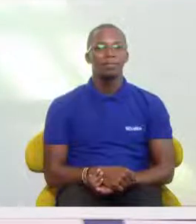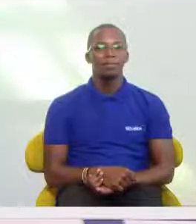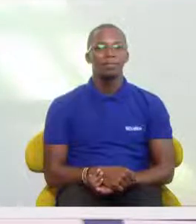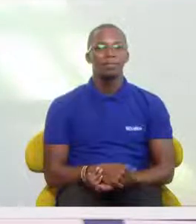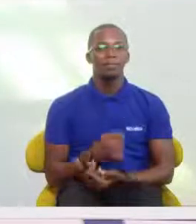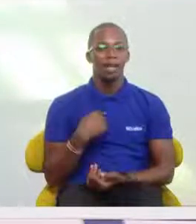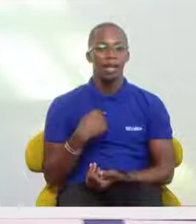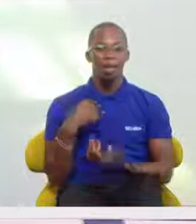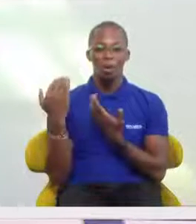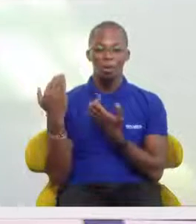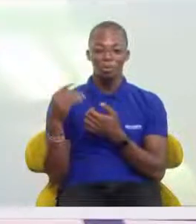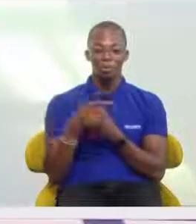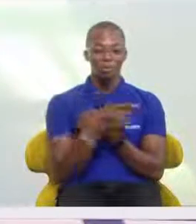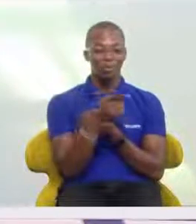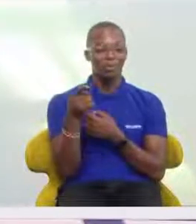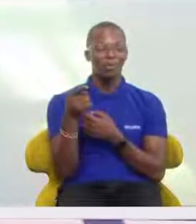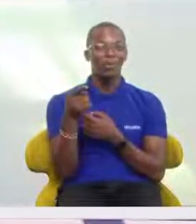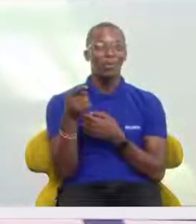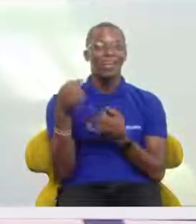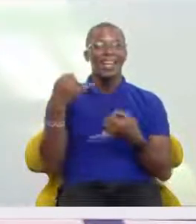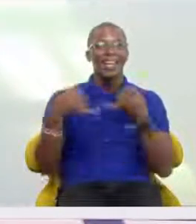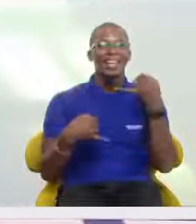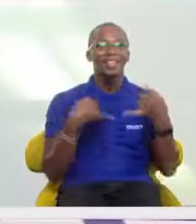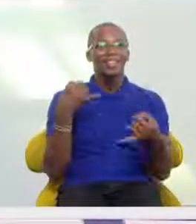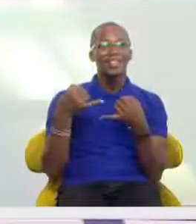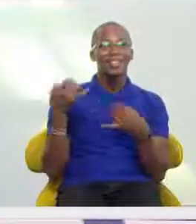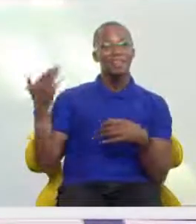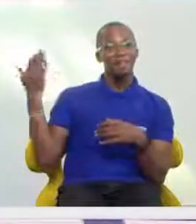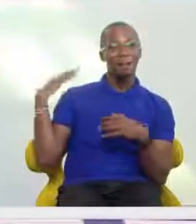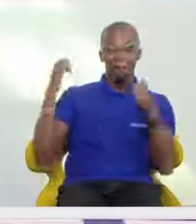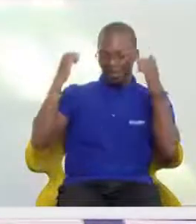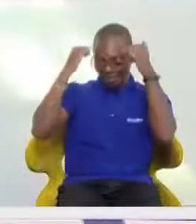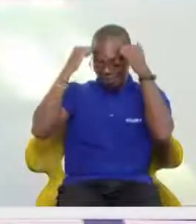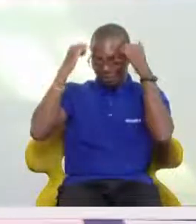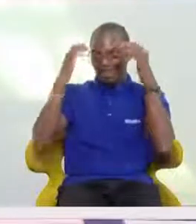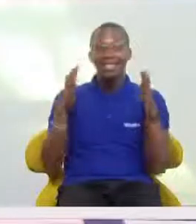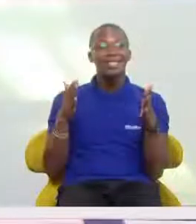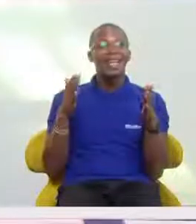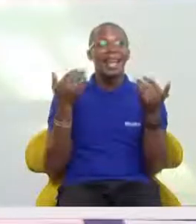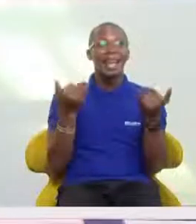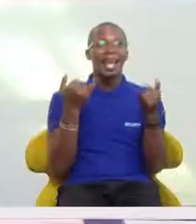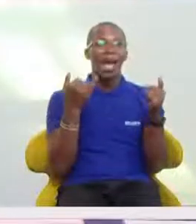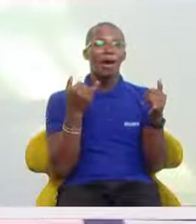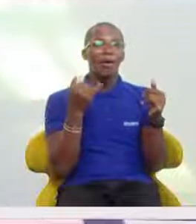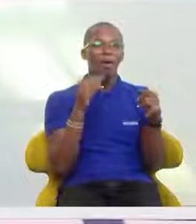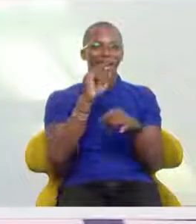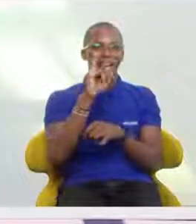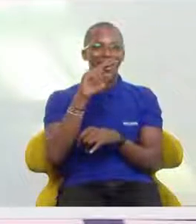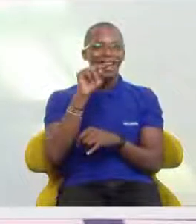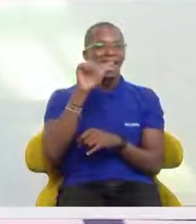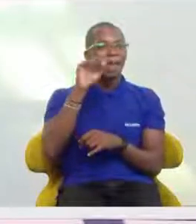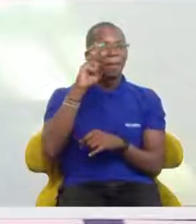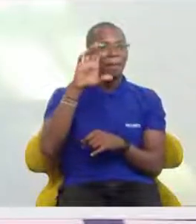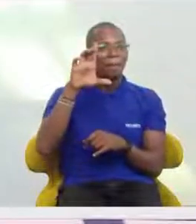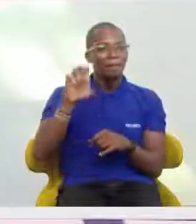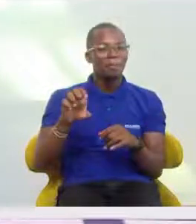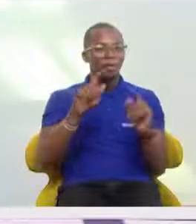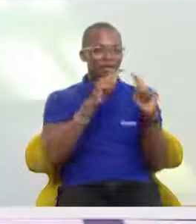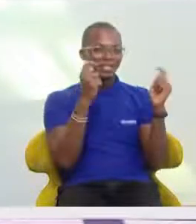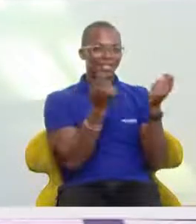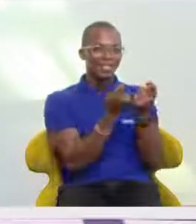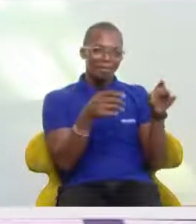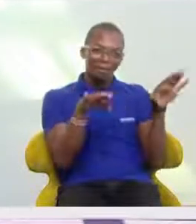I hope you've all enjoyed some of our former students who are now Enable team members. I hope you've seen the kind of